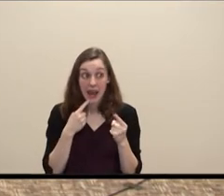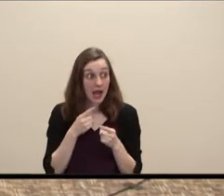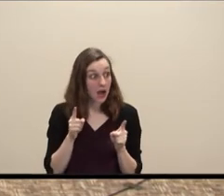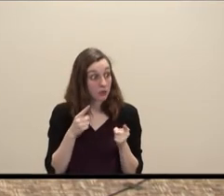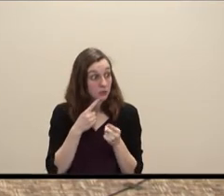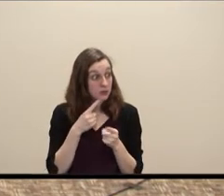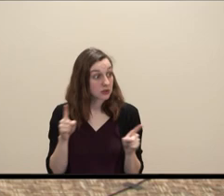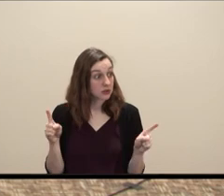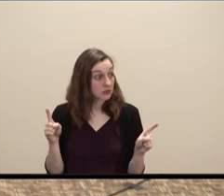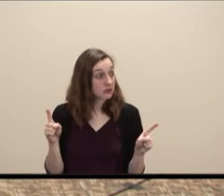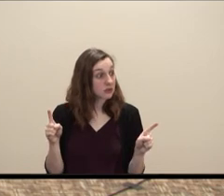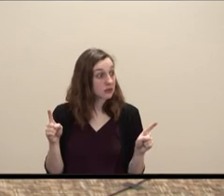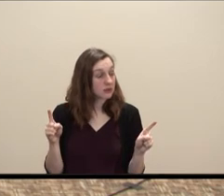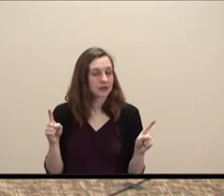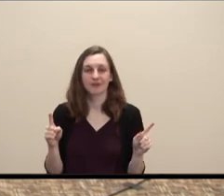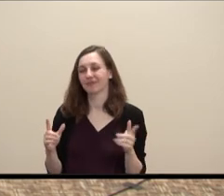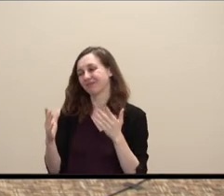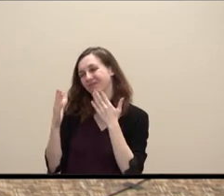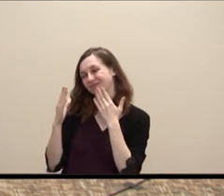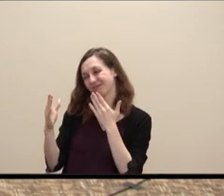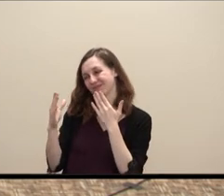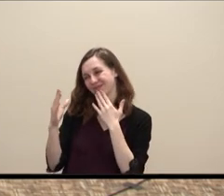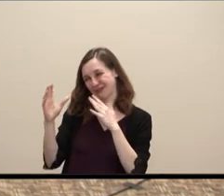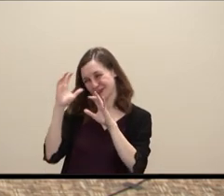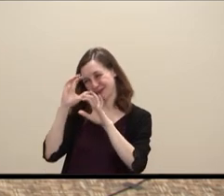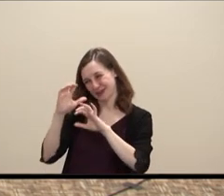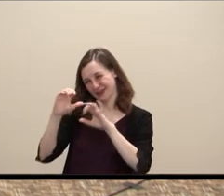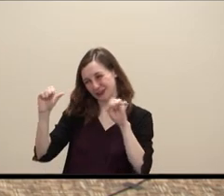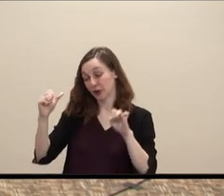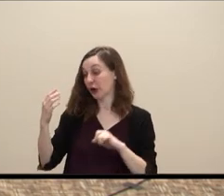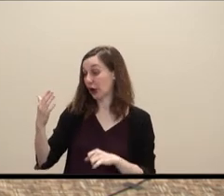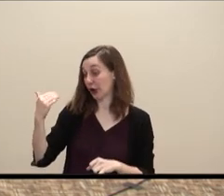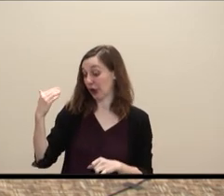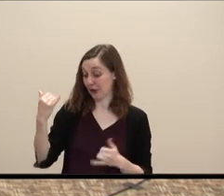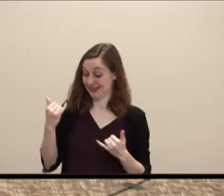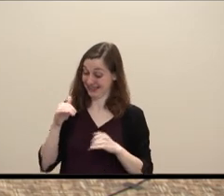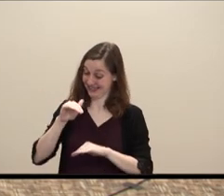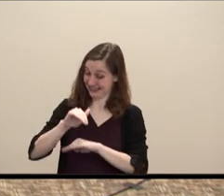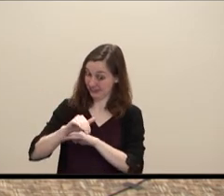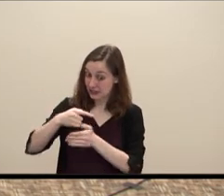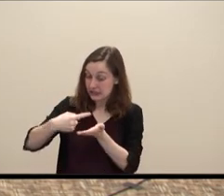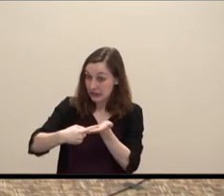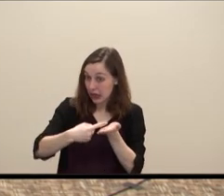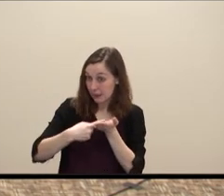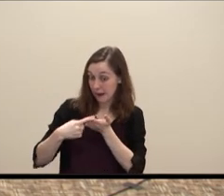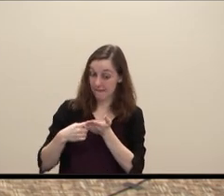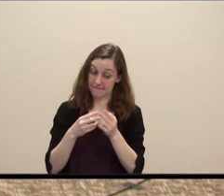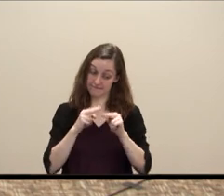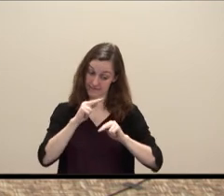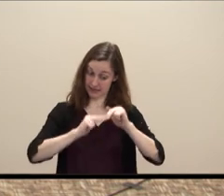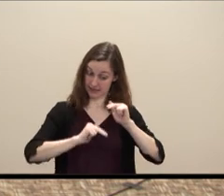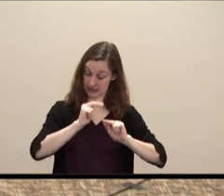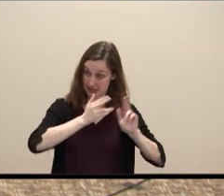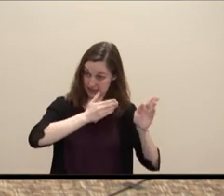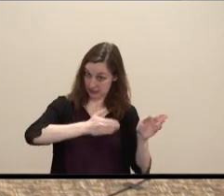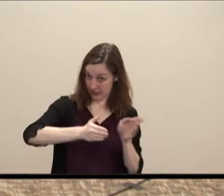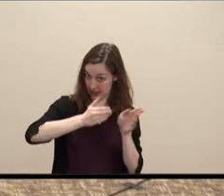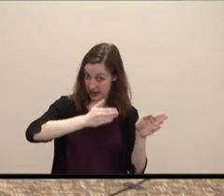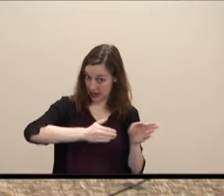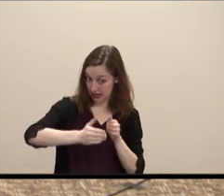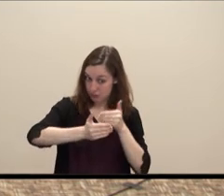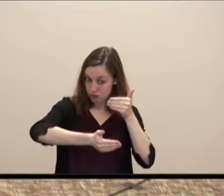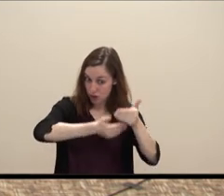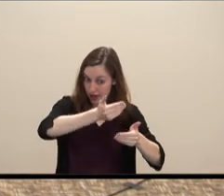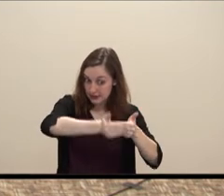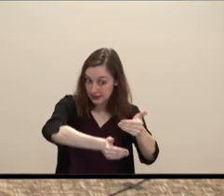Our meeting is Monday night. Thank you, Madam President. Earlier this evening, we talked about the facilities planning process and the